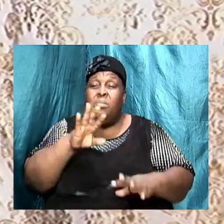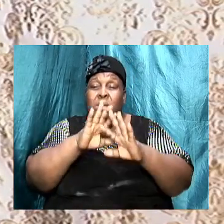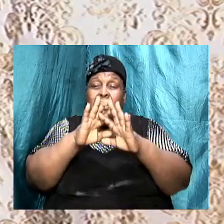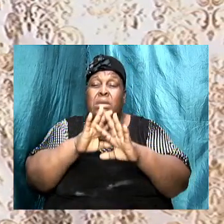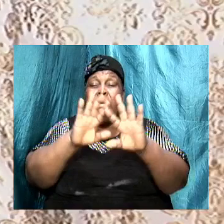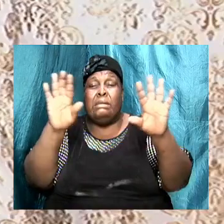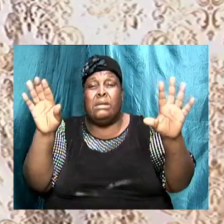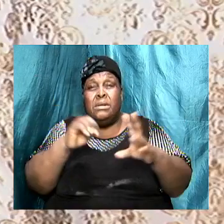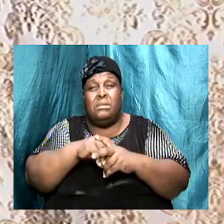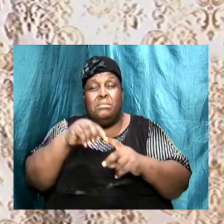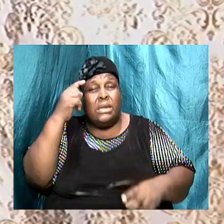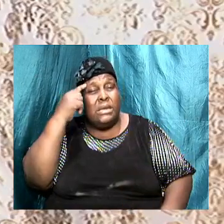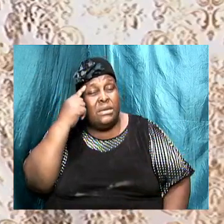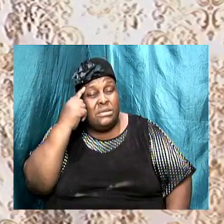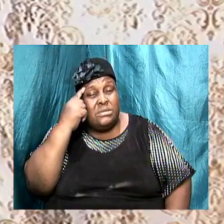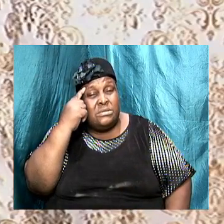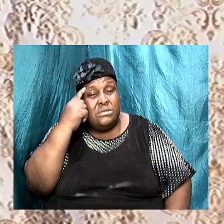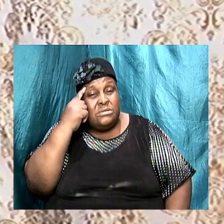our mind.